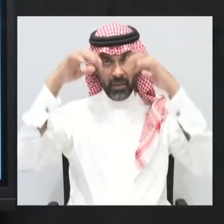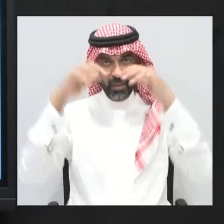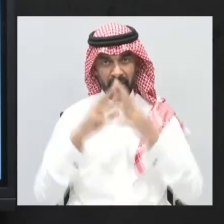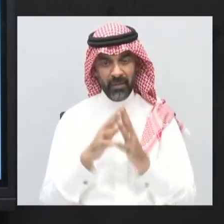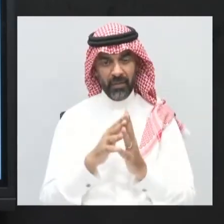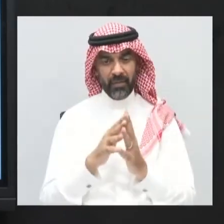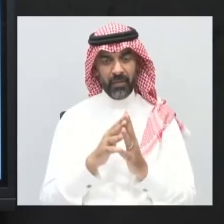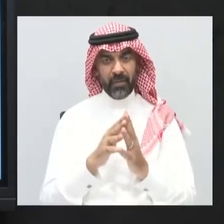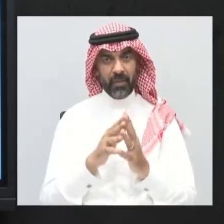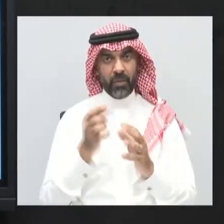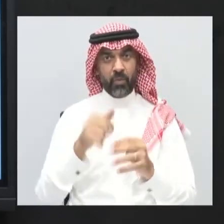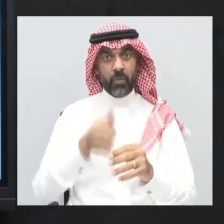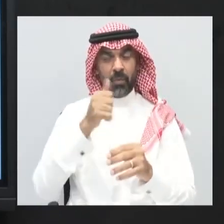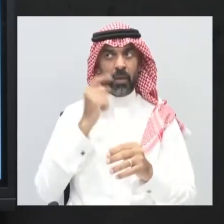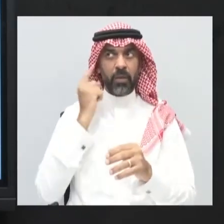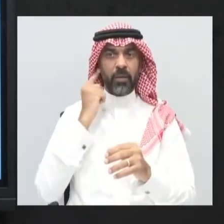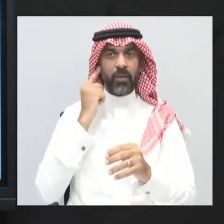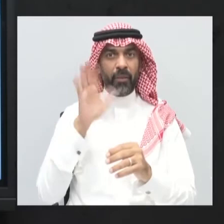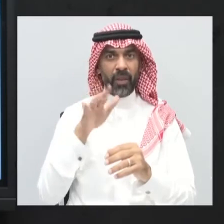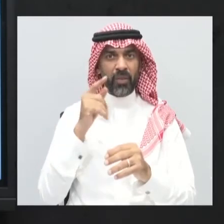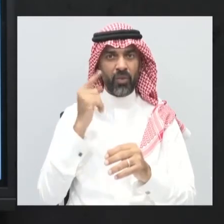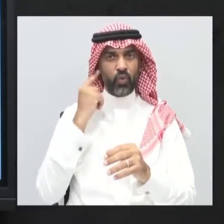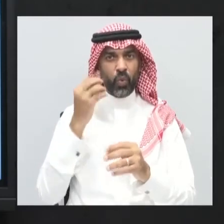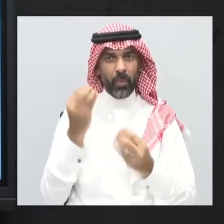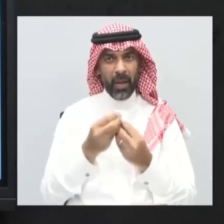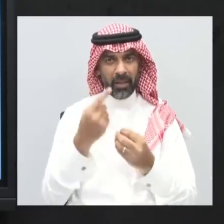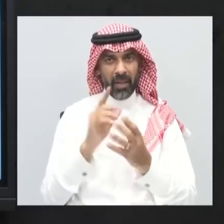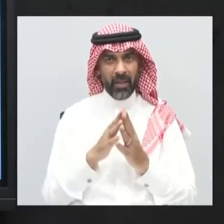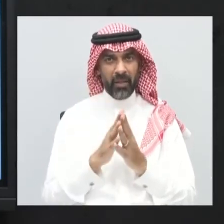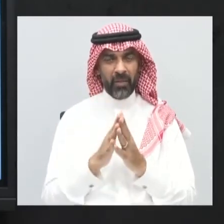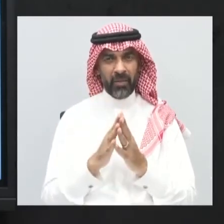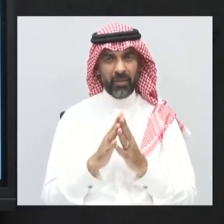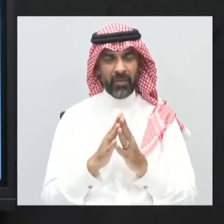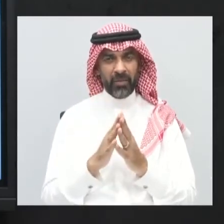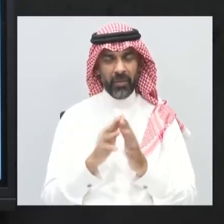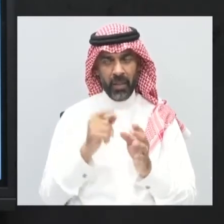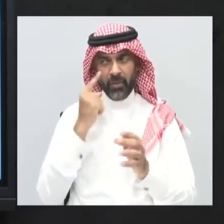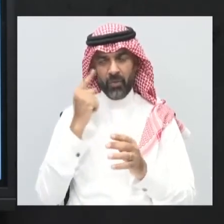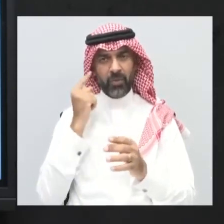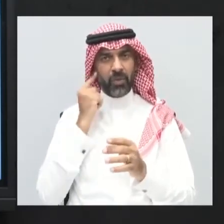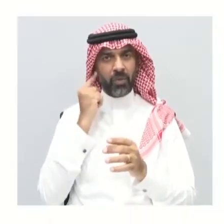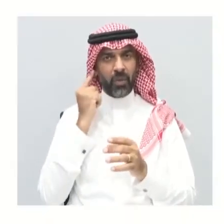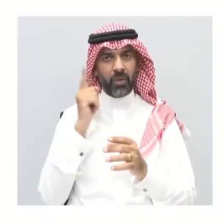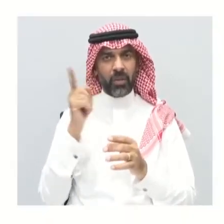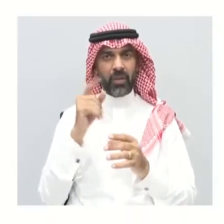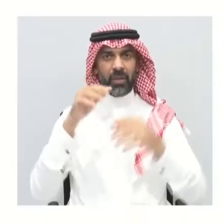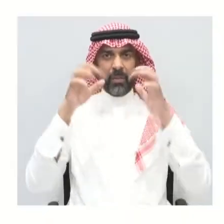You can also hear it, right? Let's listen to the rain together. This is how it sounds like when rain is falling from the